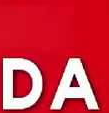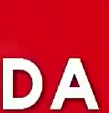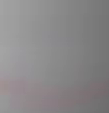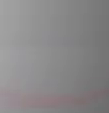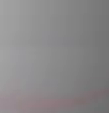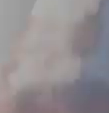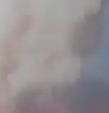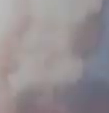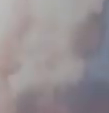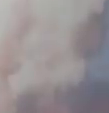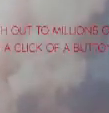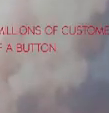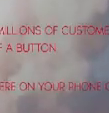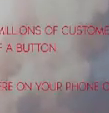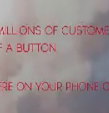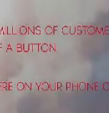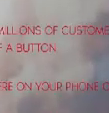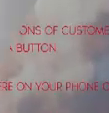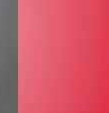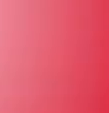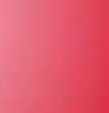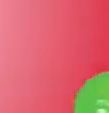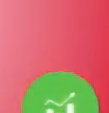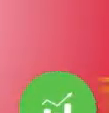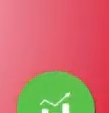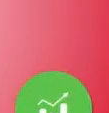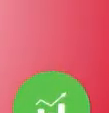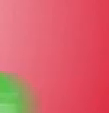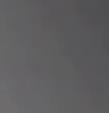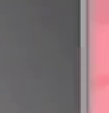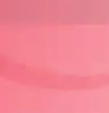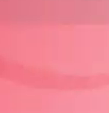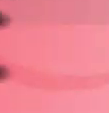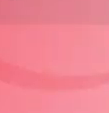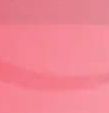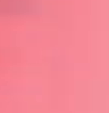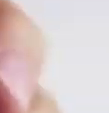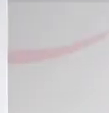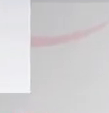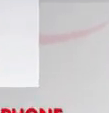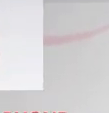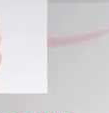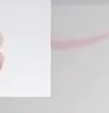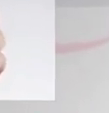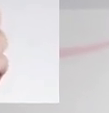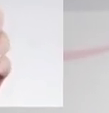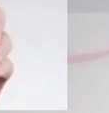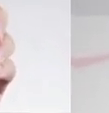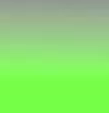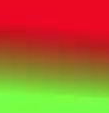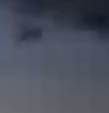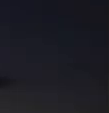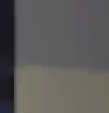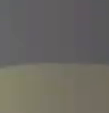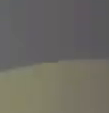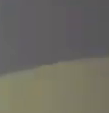in Uganda, we are launching a virtual online trade show. Can you imagine having a trade show on your PC, on your mobile phone, 24 hours, 7 days